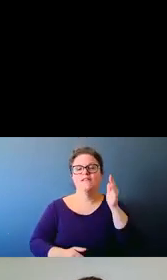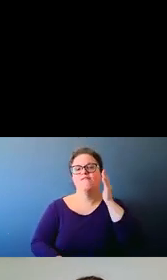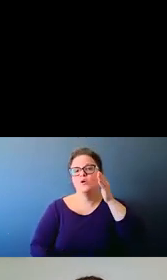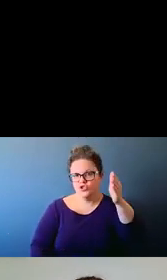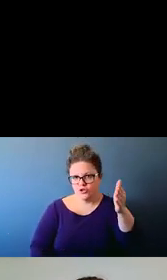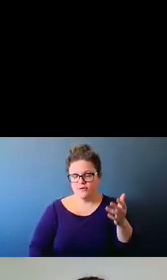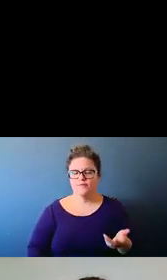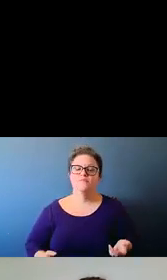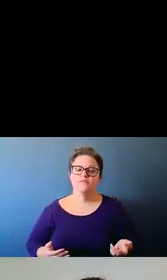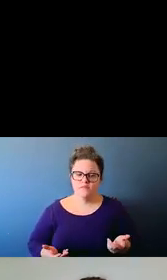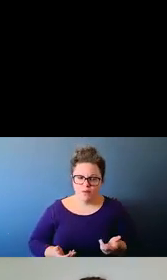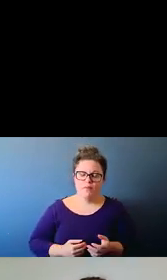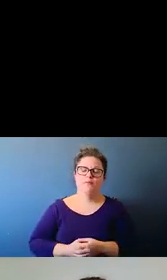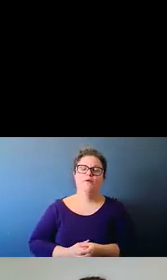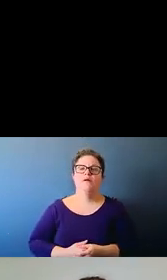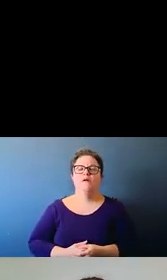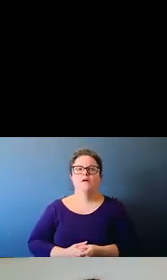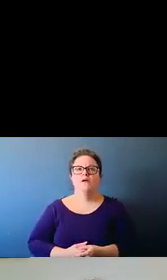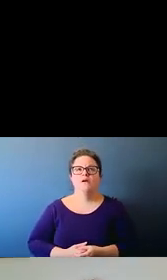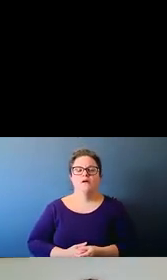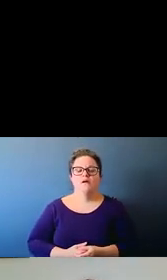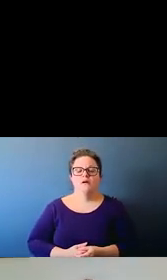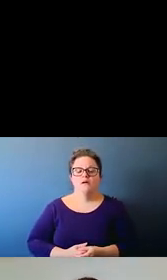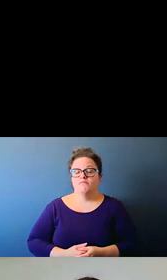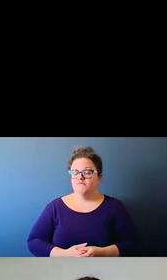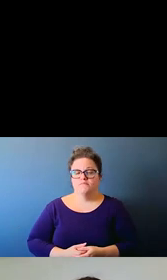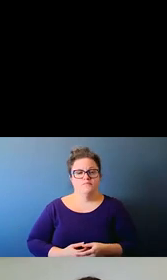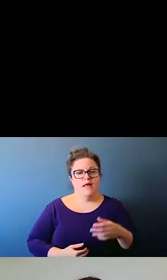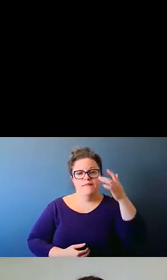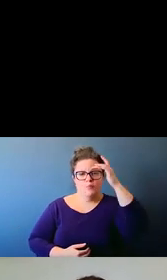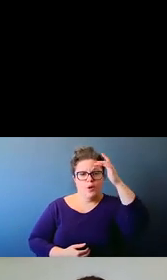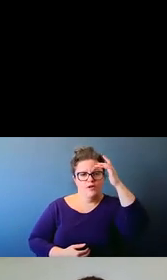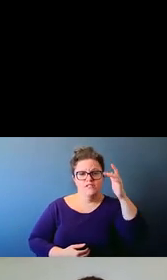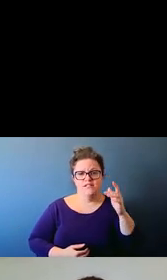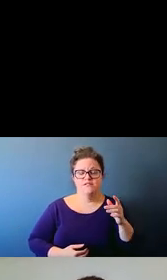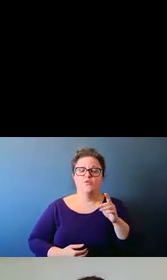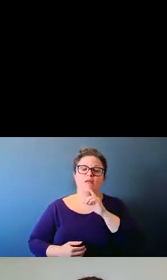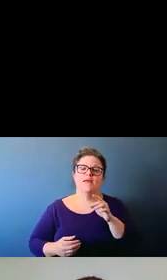In effect, it gives us a very important strength as a species.